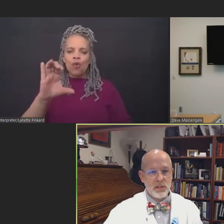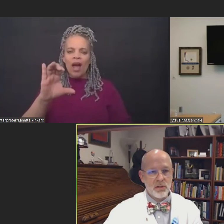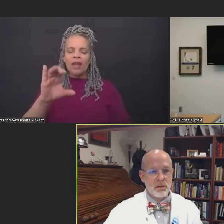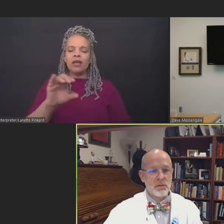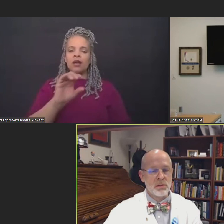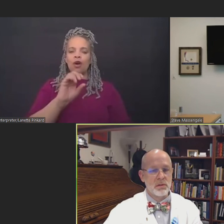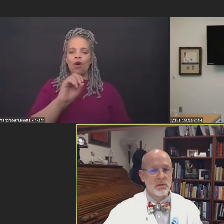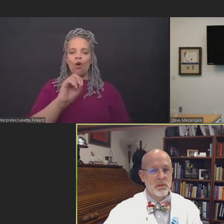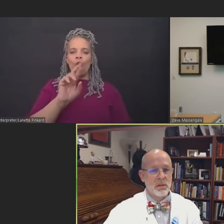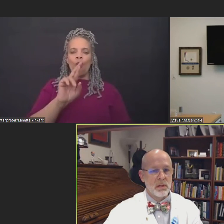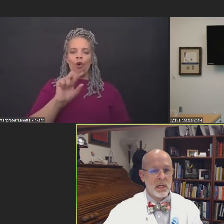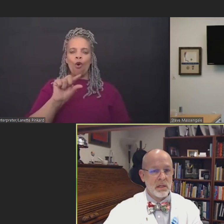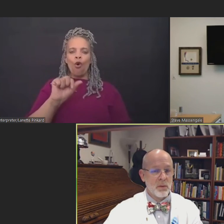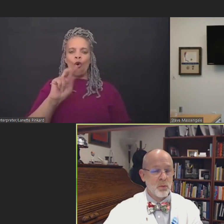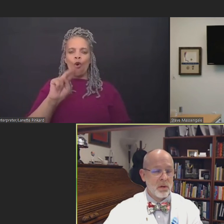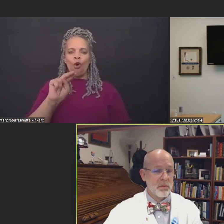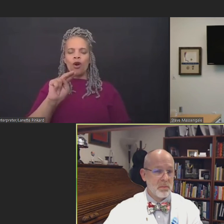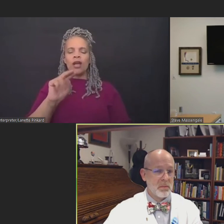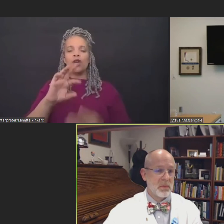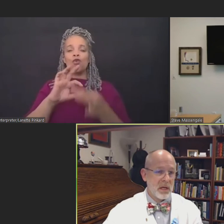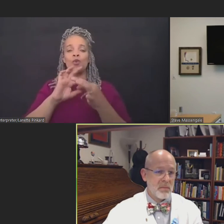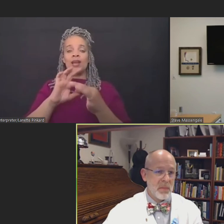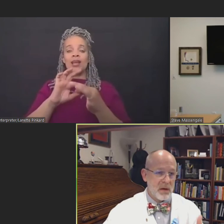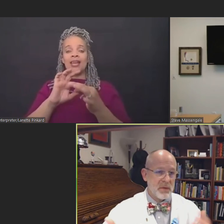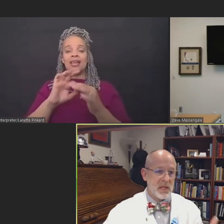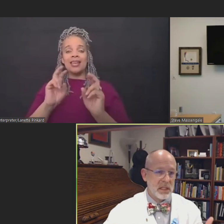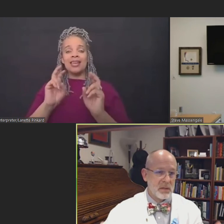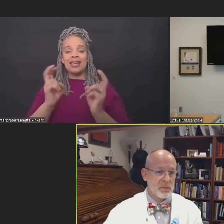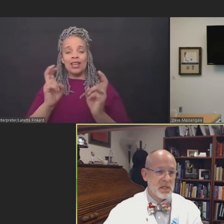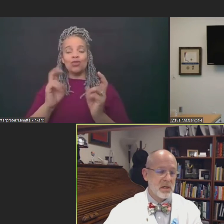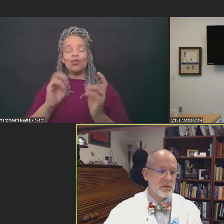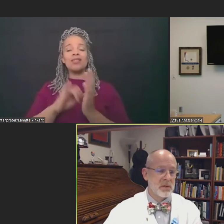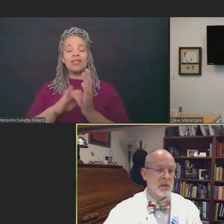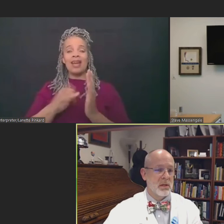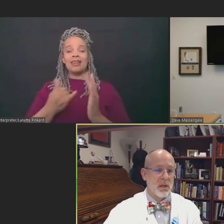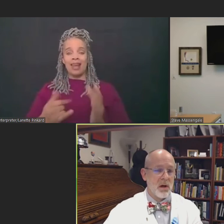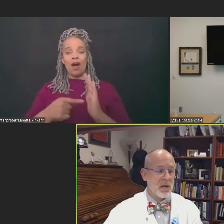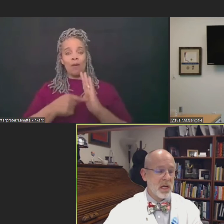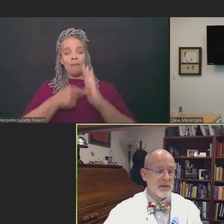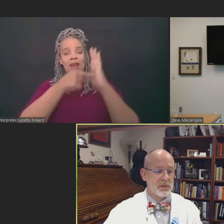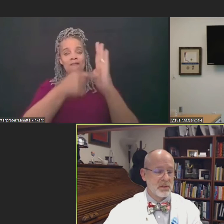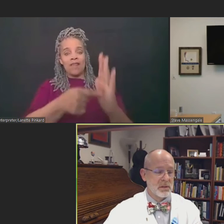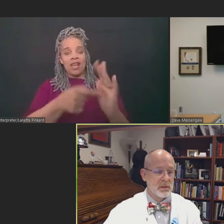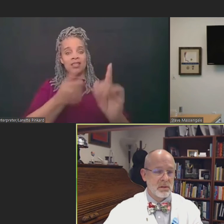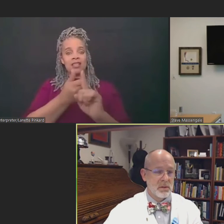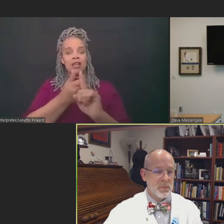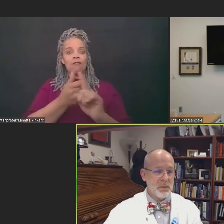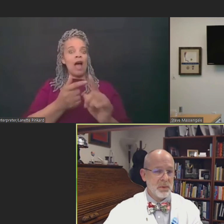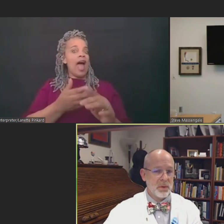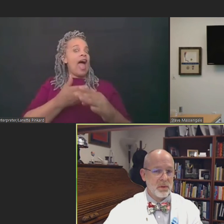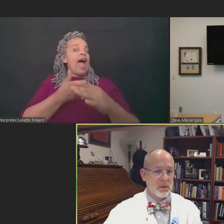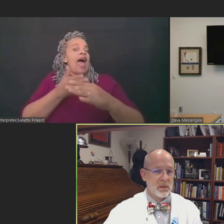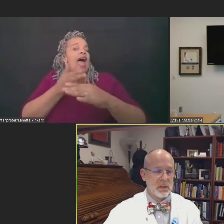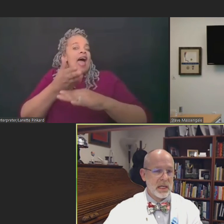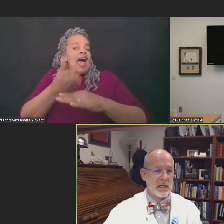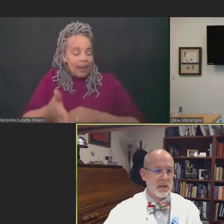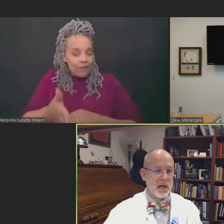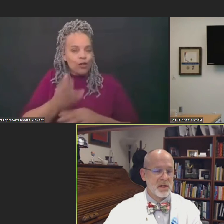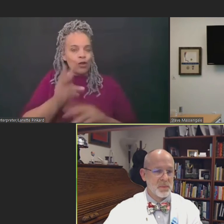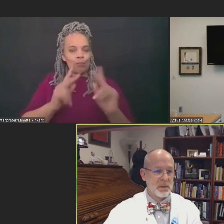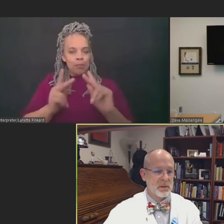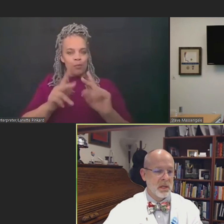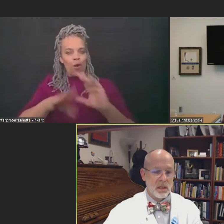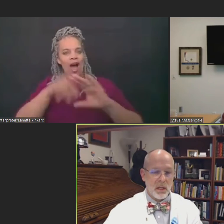organ-related issues that are manifesting themselves long after people get out of